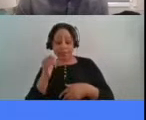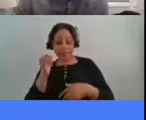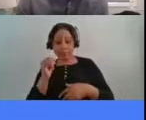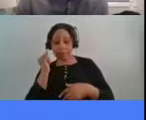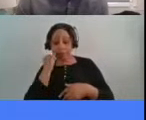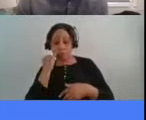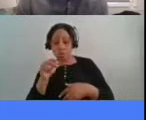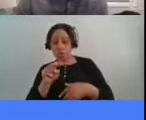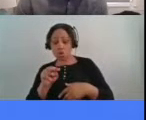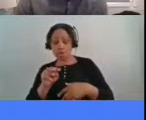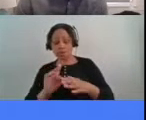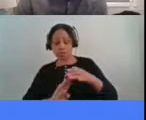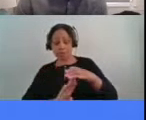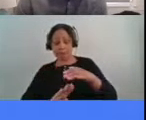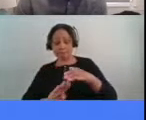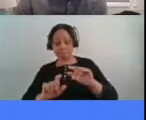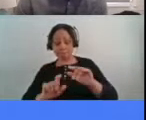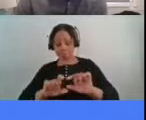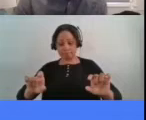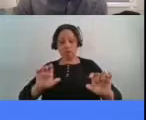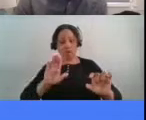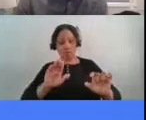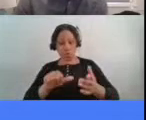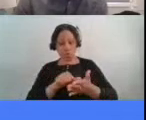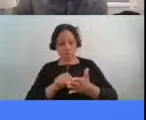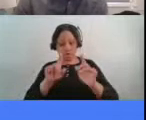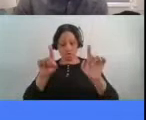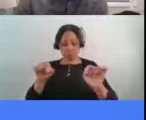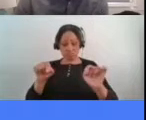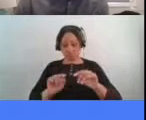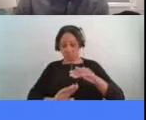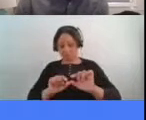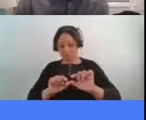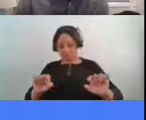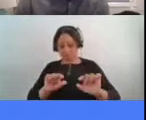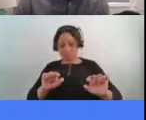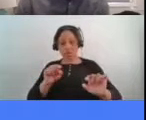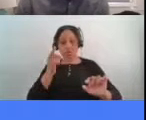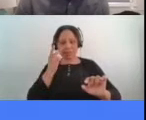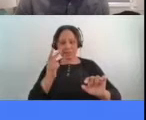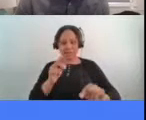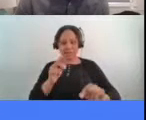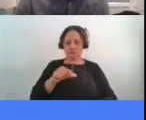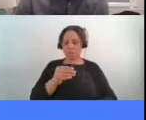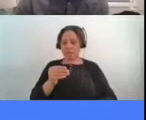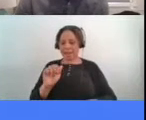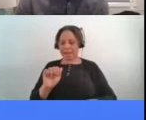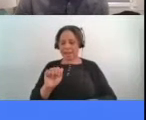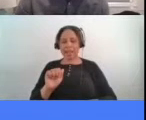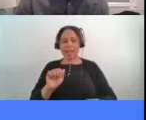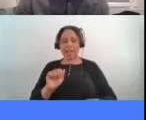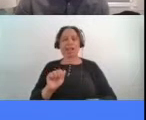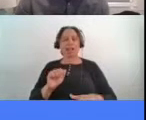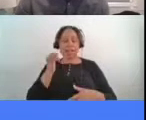see a Q&A. You can send in your questions there, and at the end of this webinar, we'll try to get some of those questions